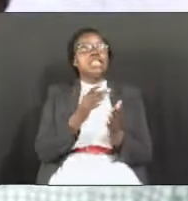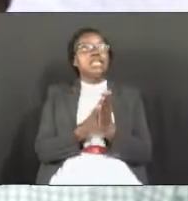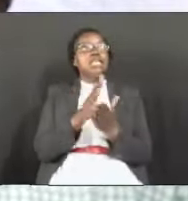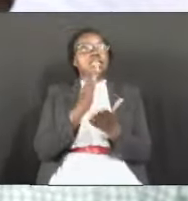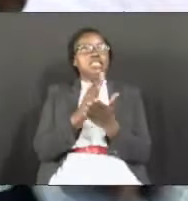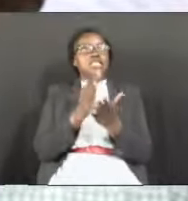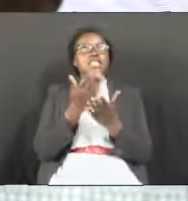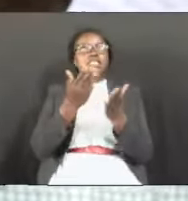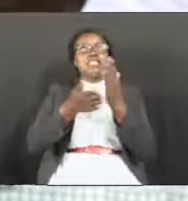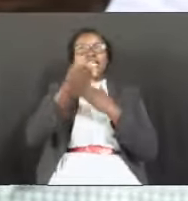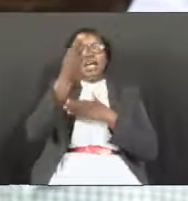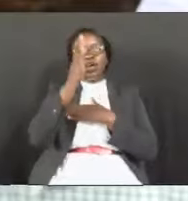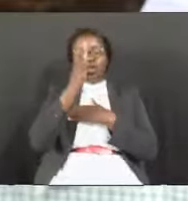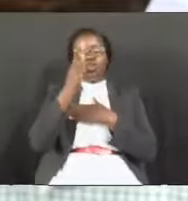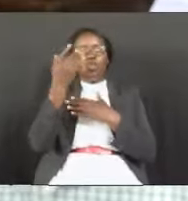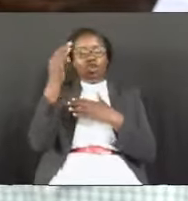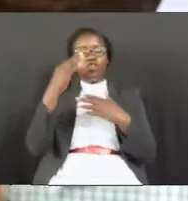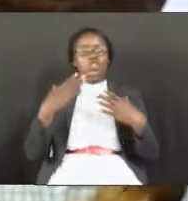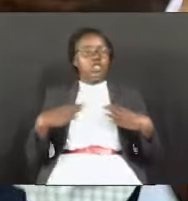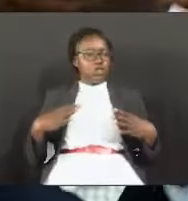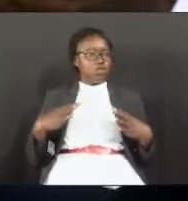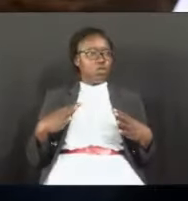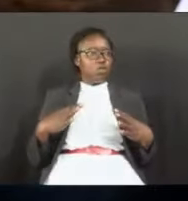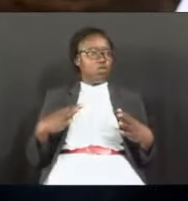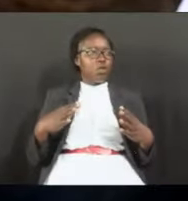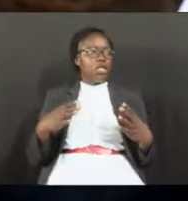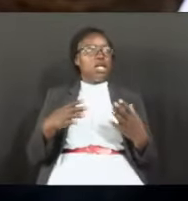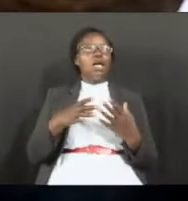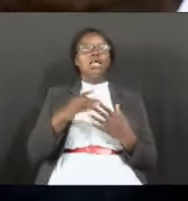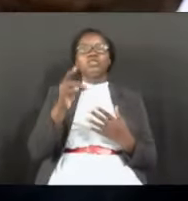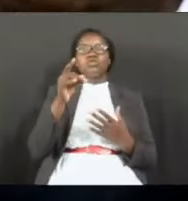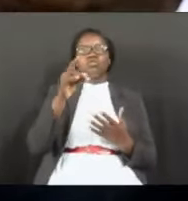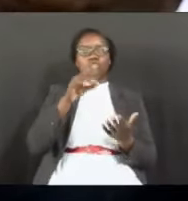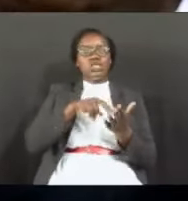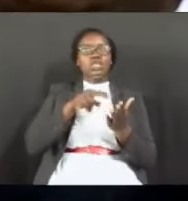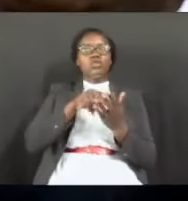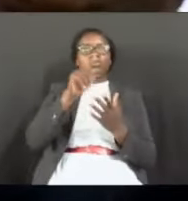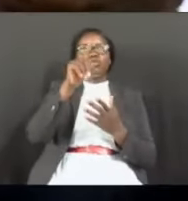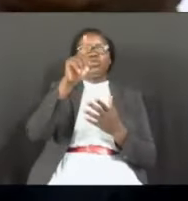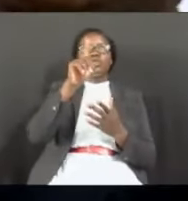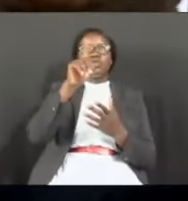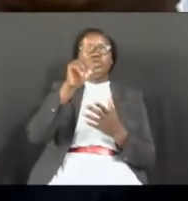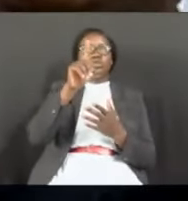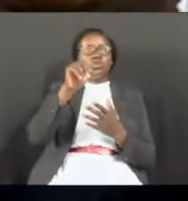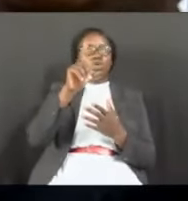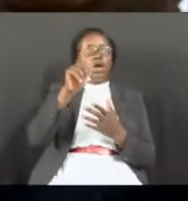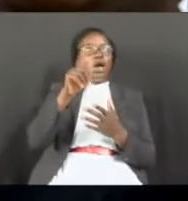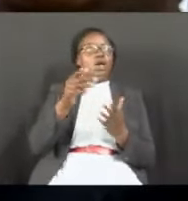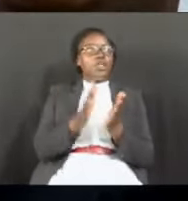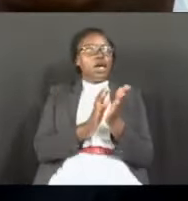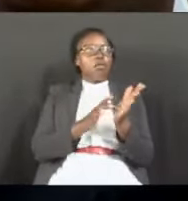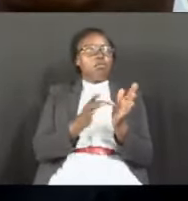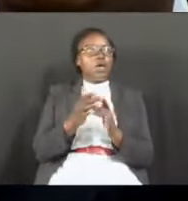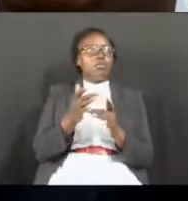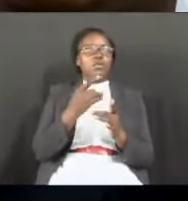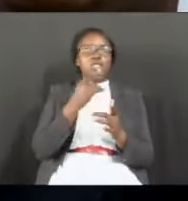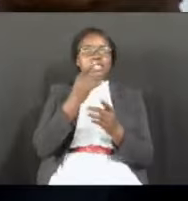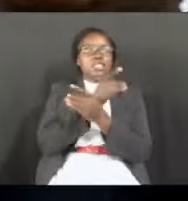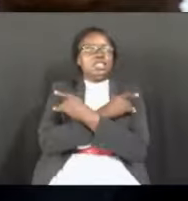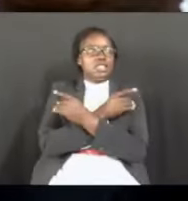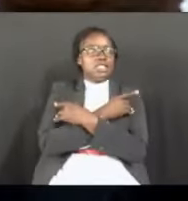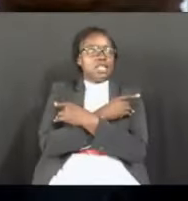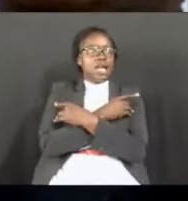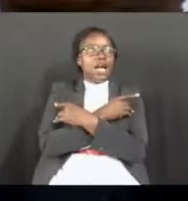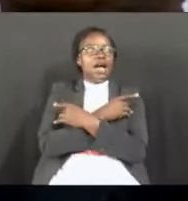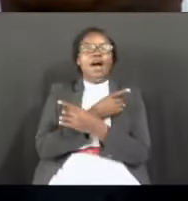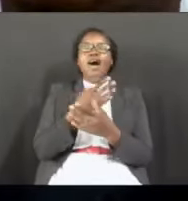is a God of these people. I choose to trust in him. Wipe away our tears, my Father, and heal our